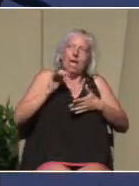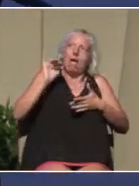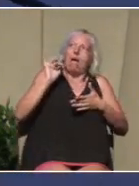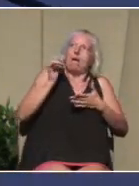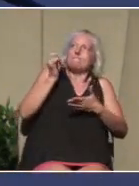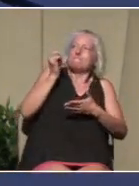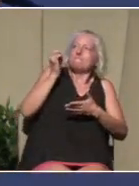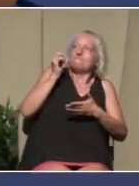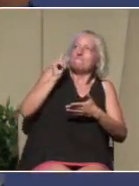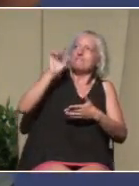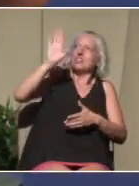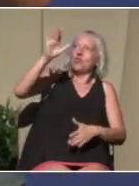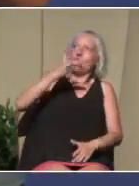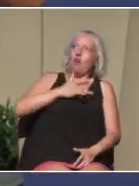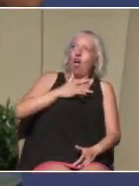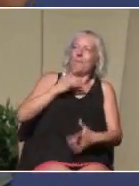God.